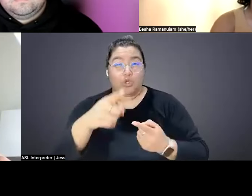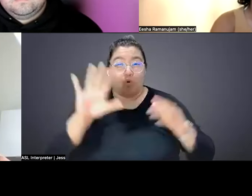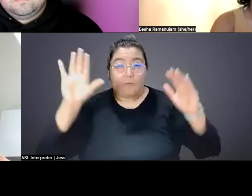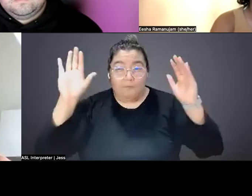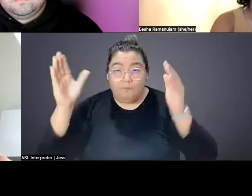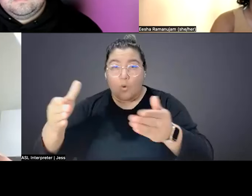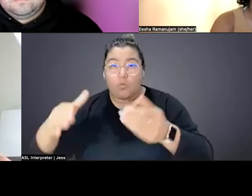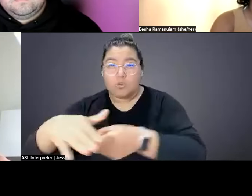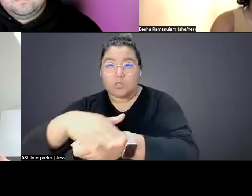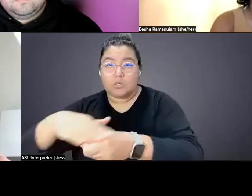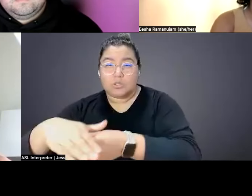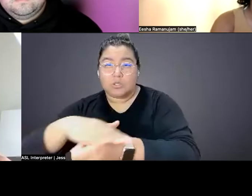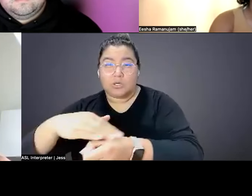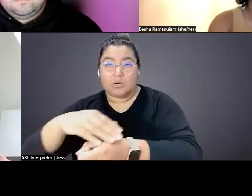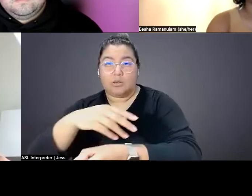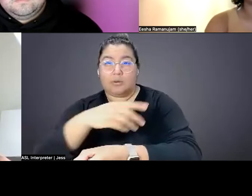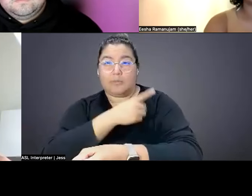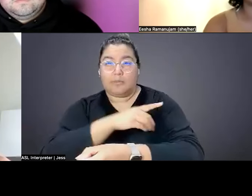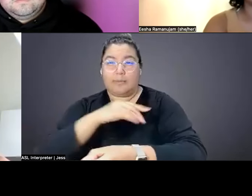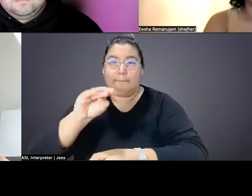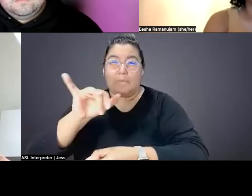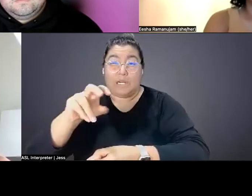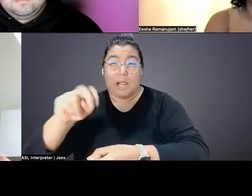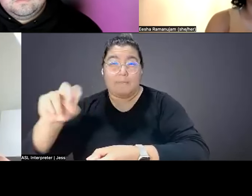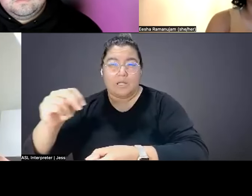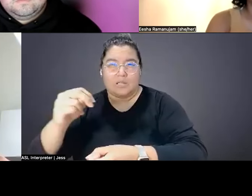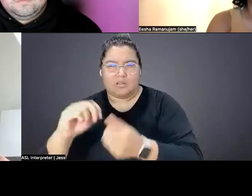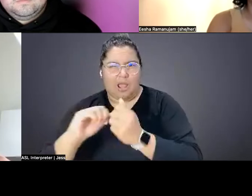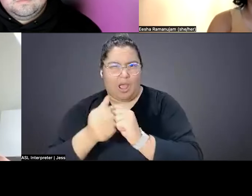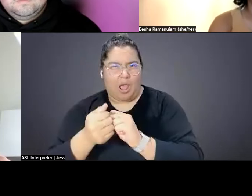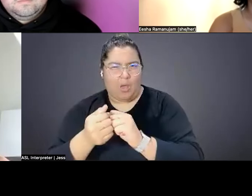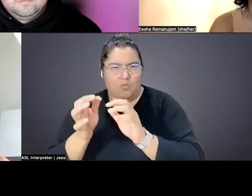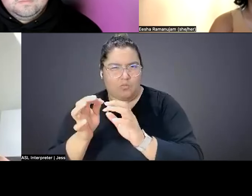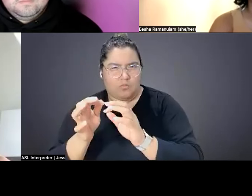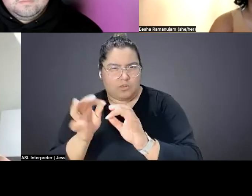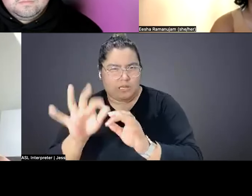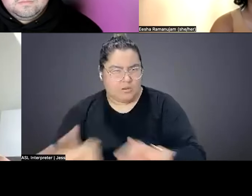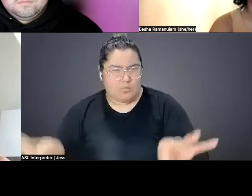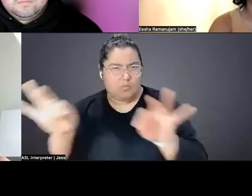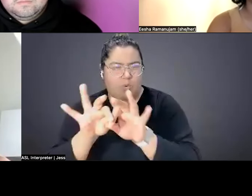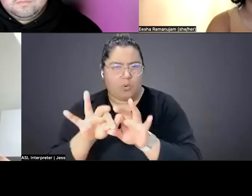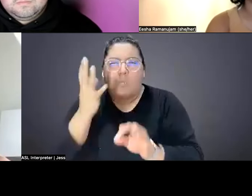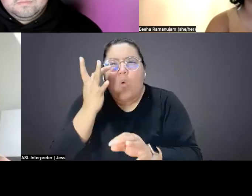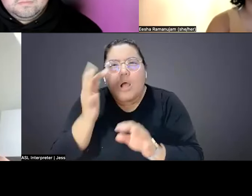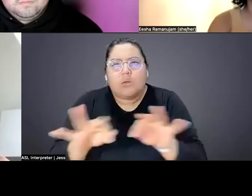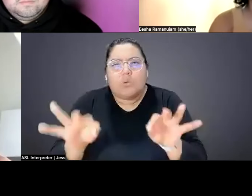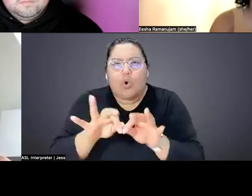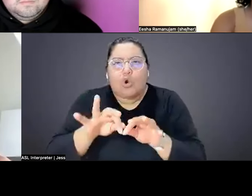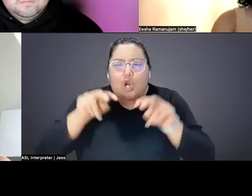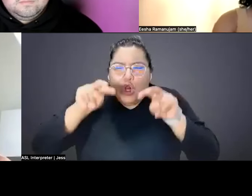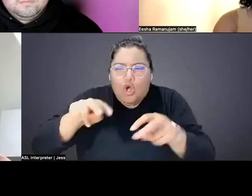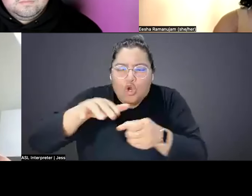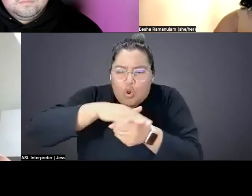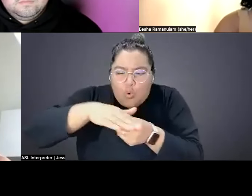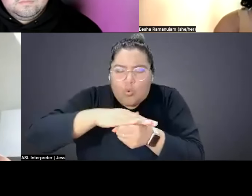Minneapolis? Why does it matter that we're doing this work locally and regionally rather than at a national scale?